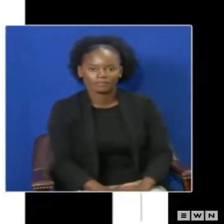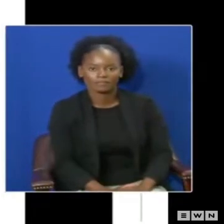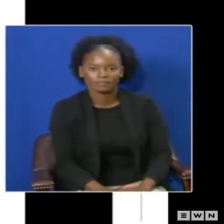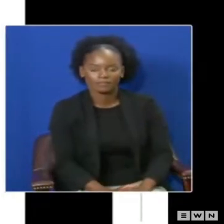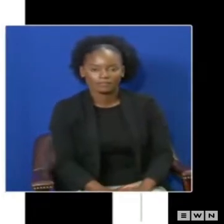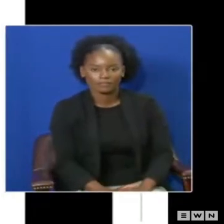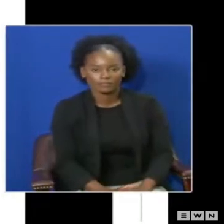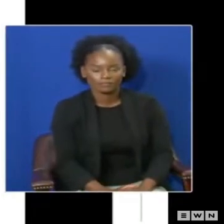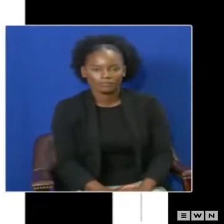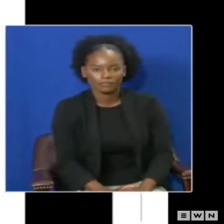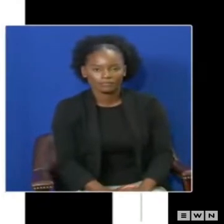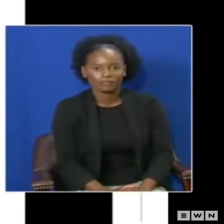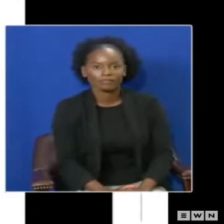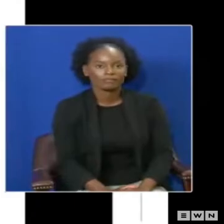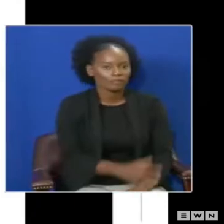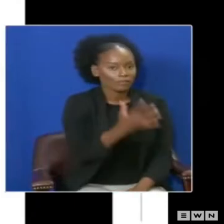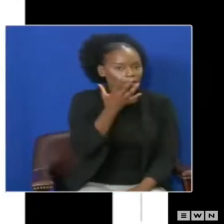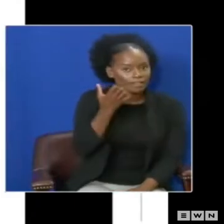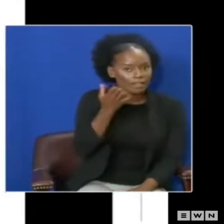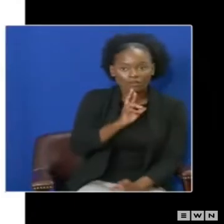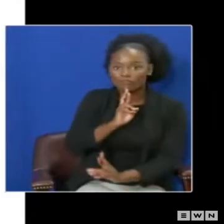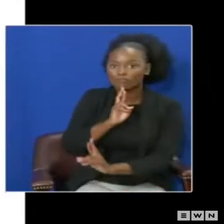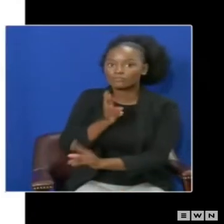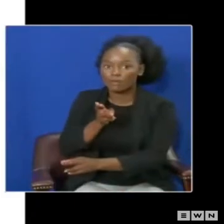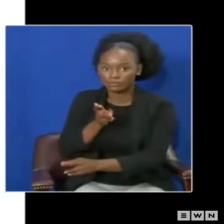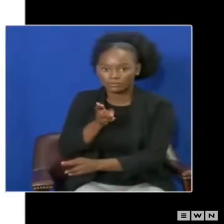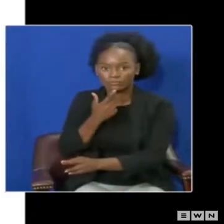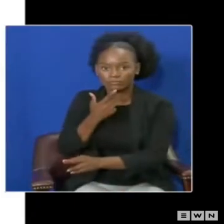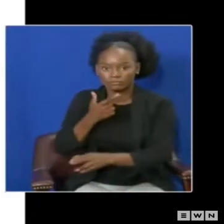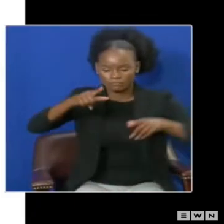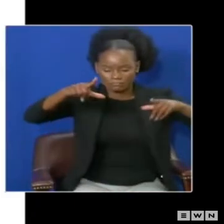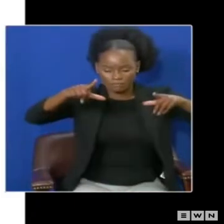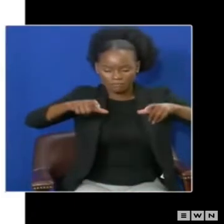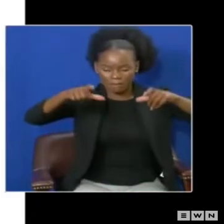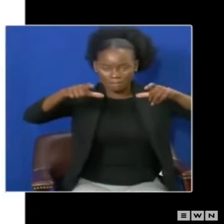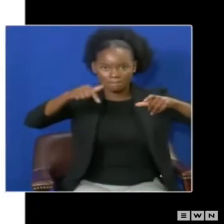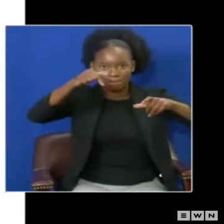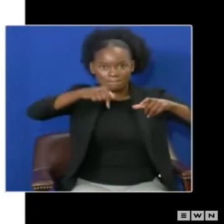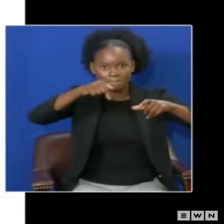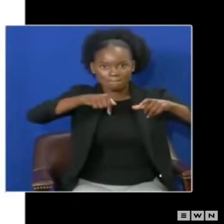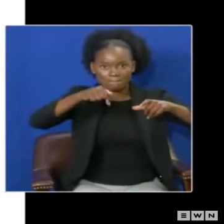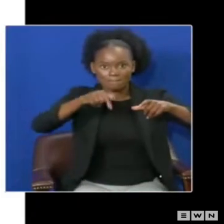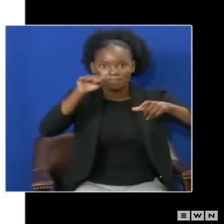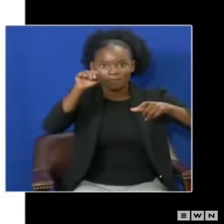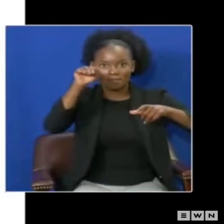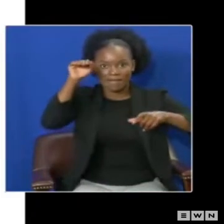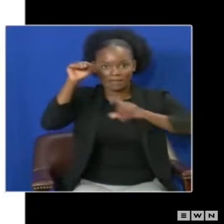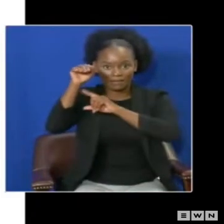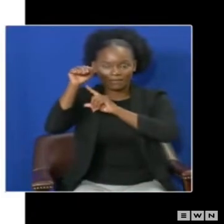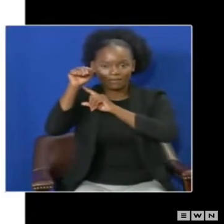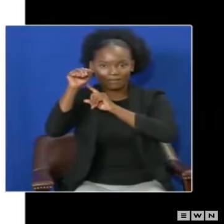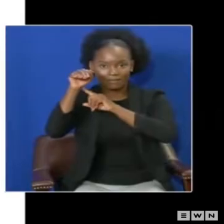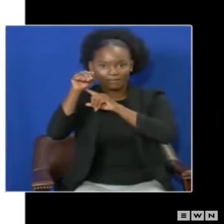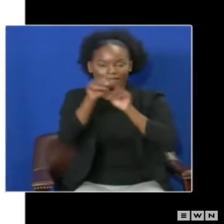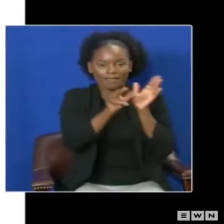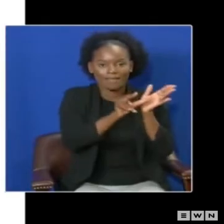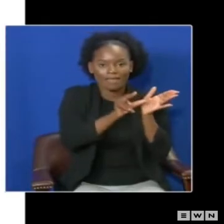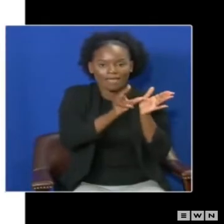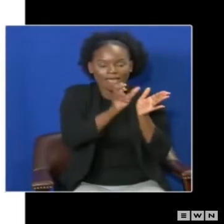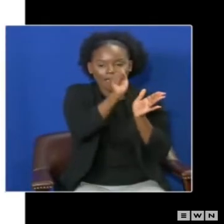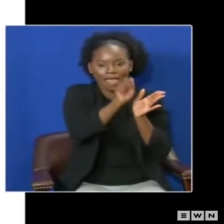And Mr. Matlala responds with a screenshot of a banking app showing a negative balance.